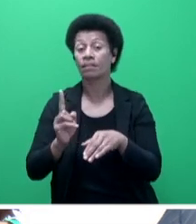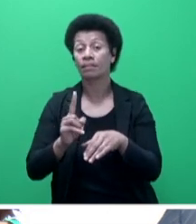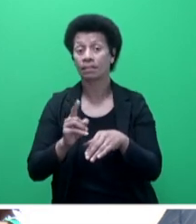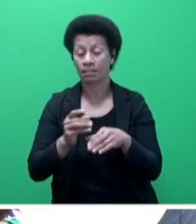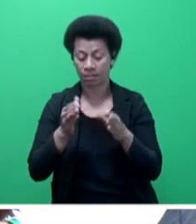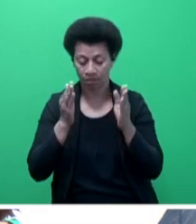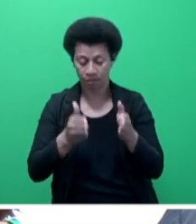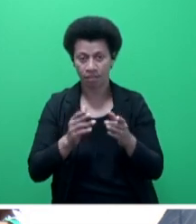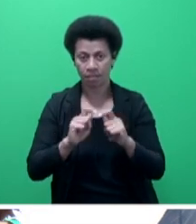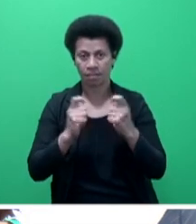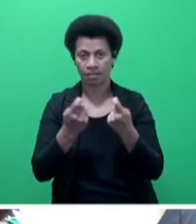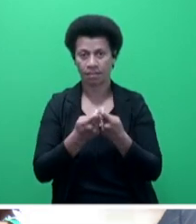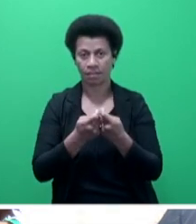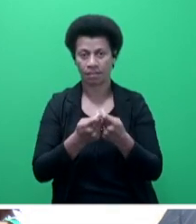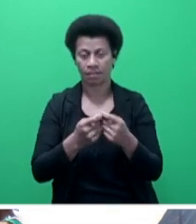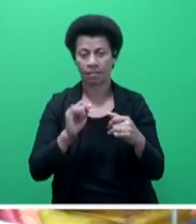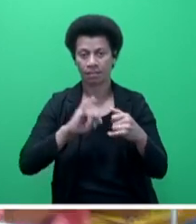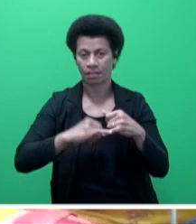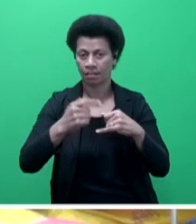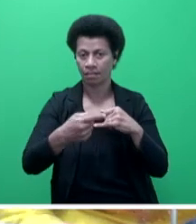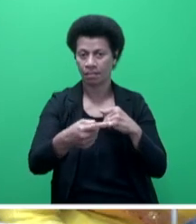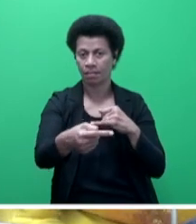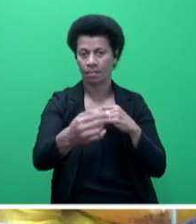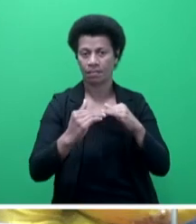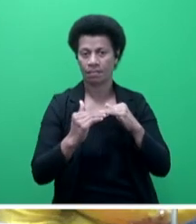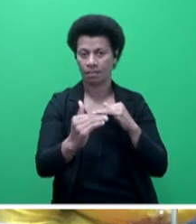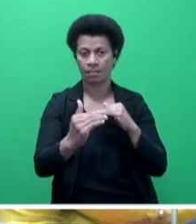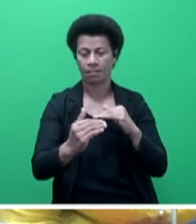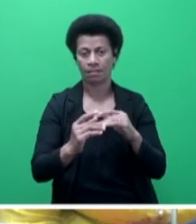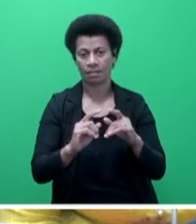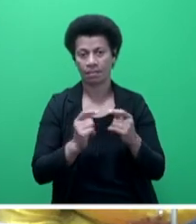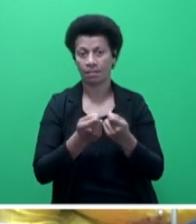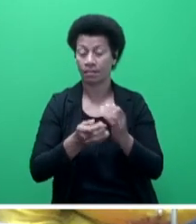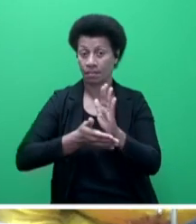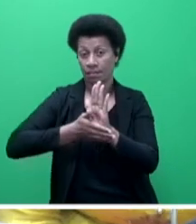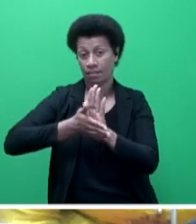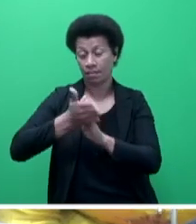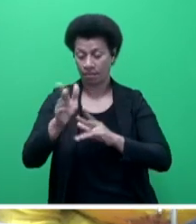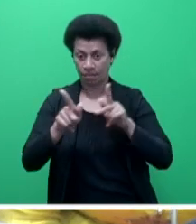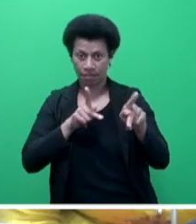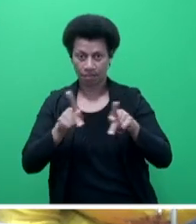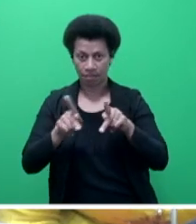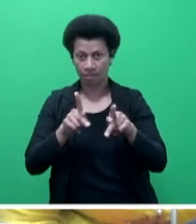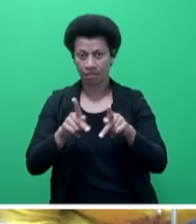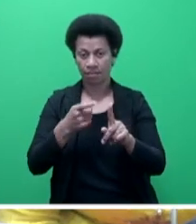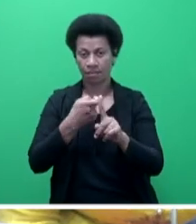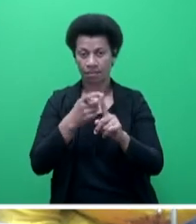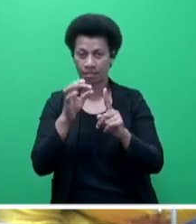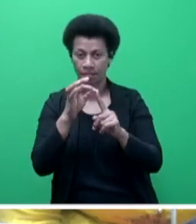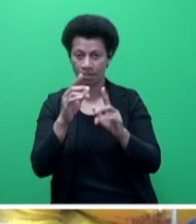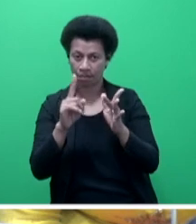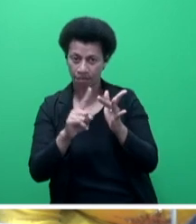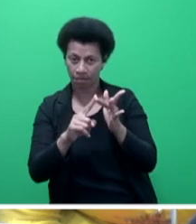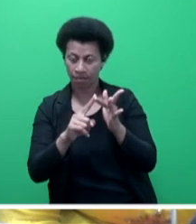Speaker, sir, in addition to the financial matters, a range of high performance and team performance KPIs were also in place.